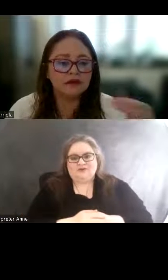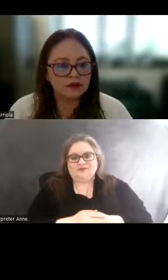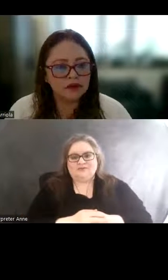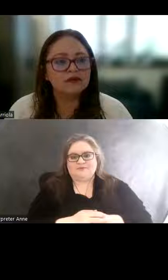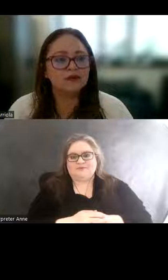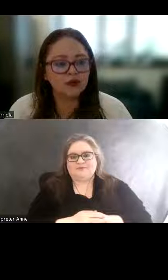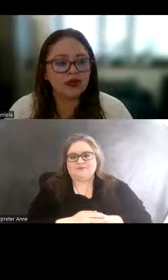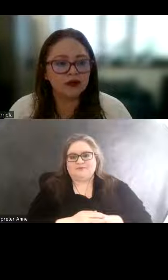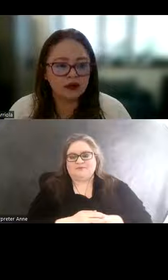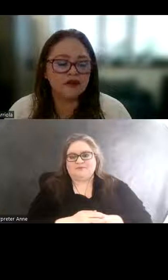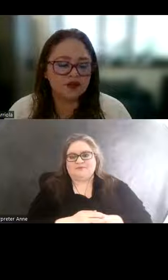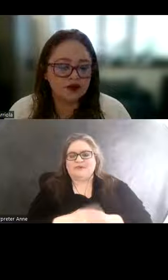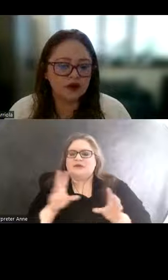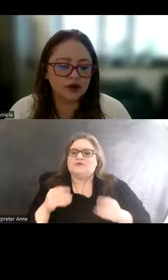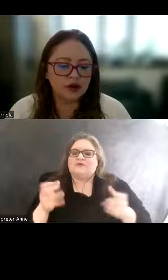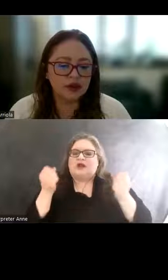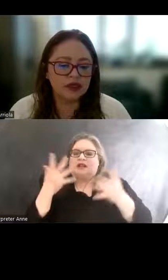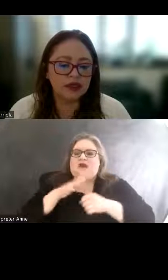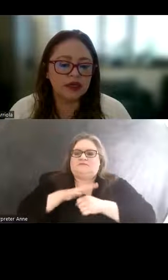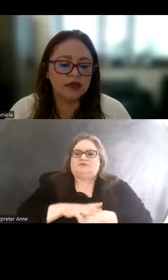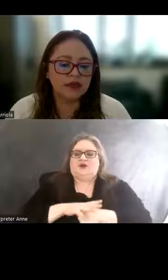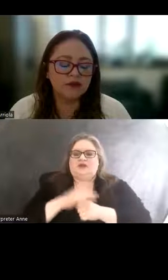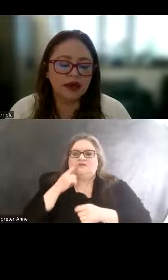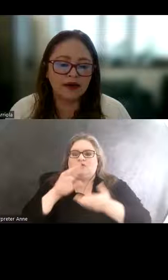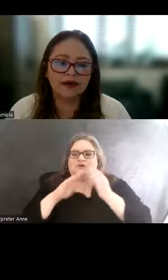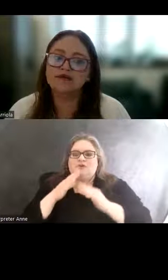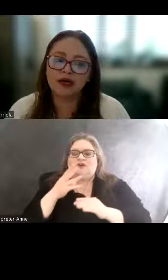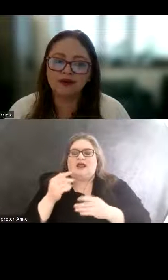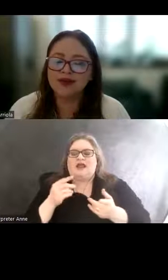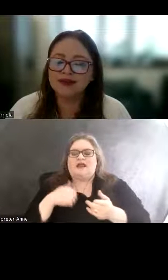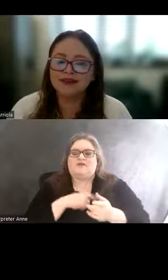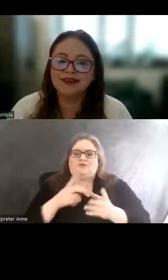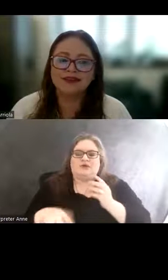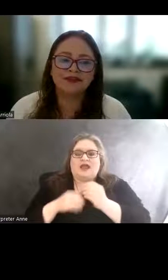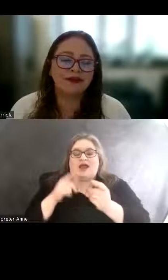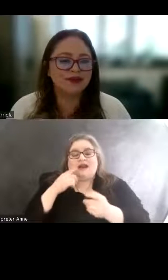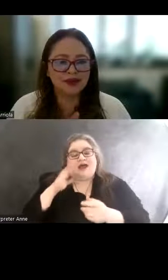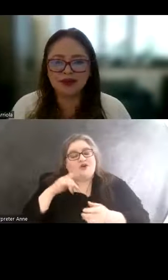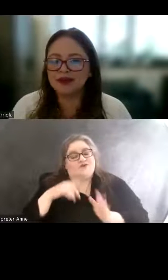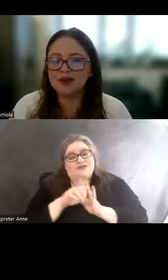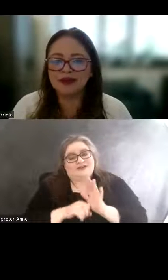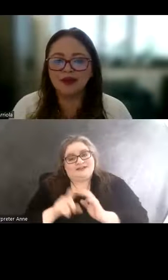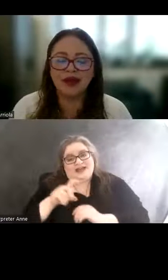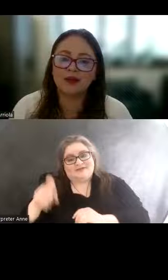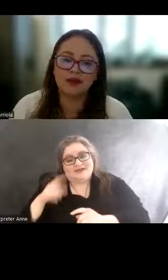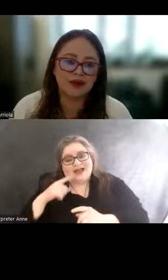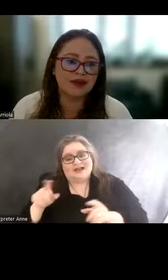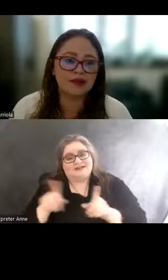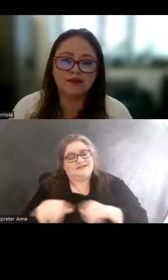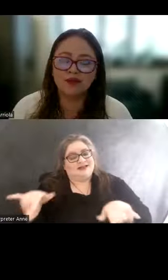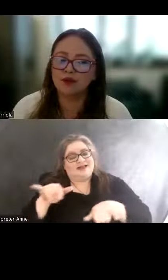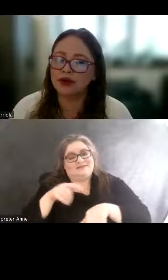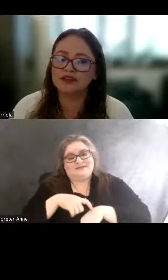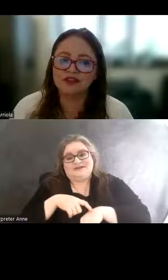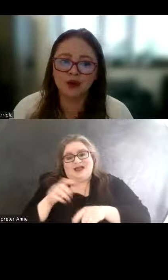that provided a lot of stress for our community. And then if we add it, I know for the state of Texas, around the same time that the pandemic happened, there was